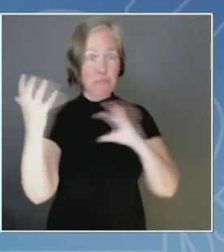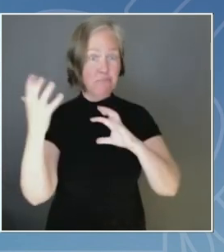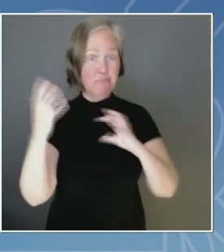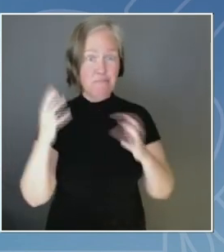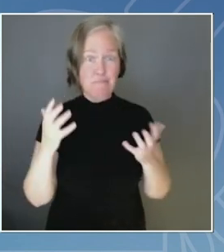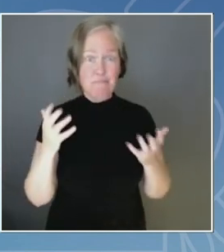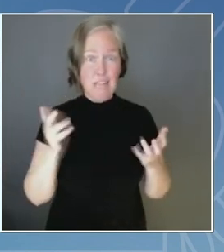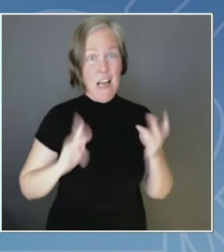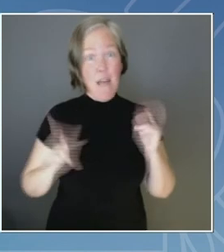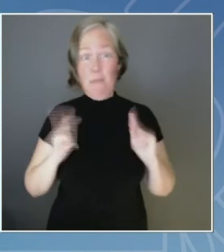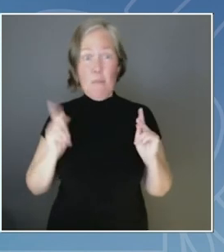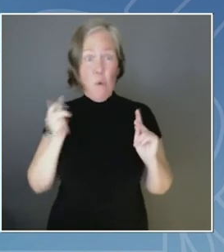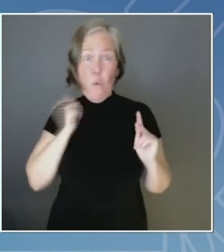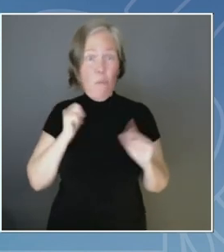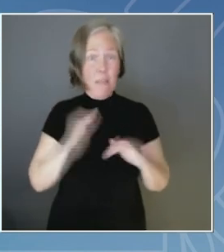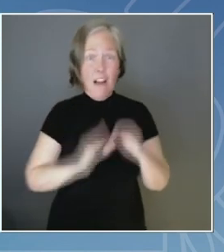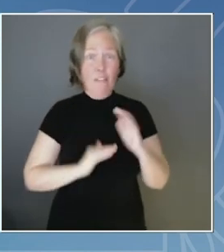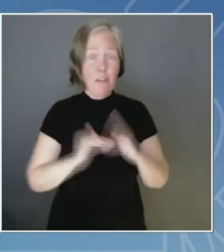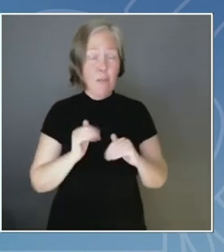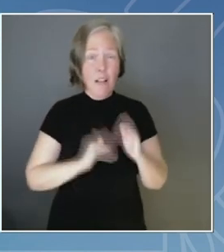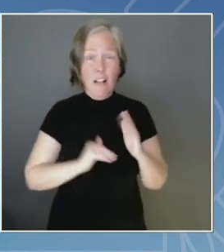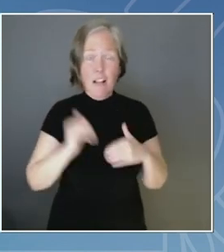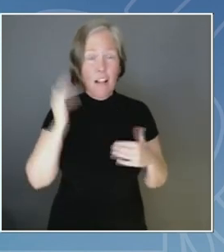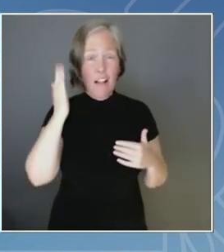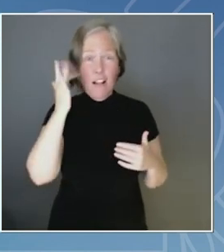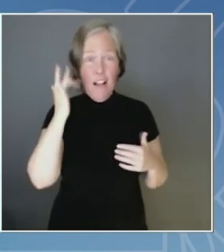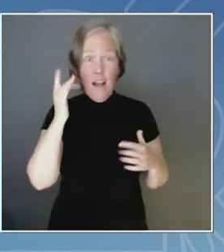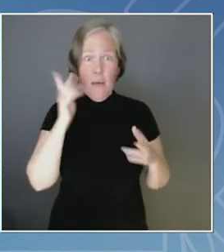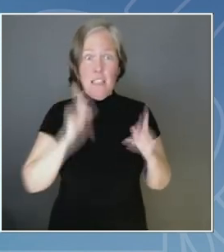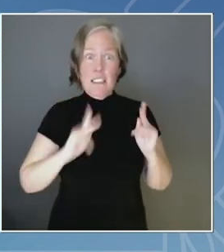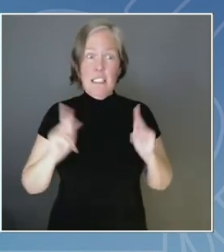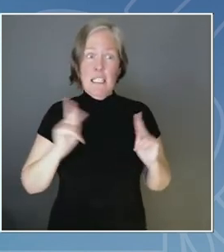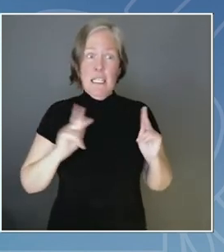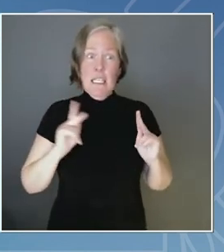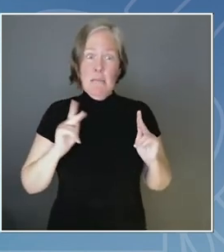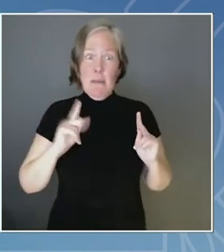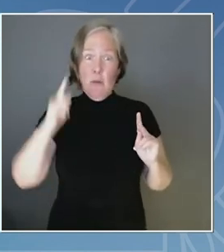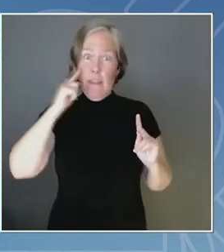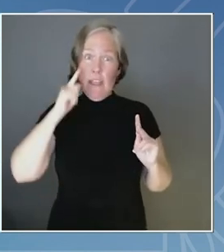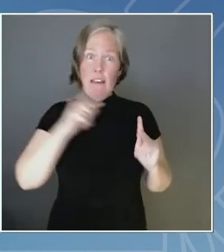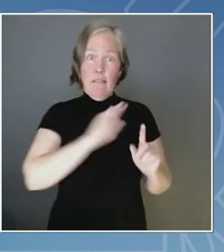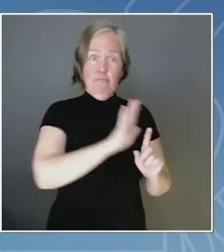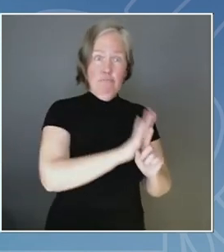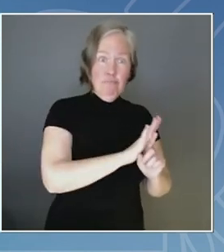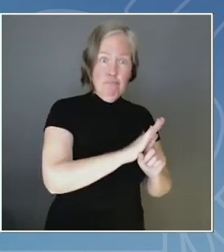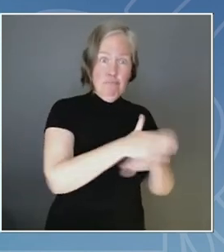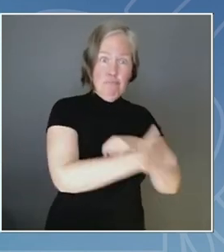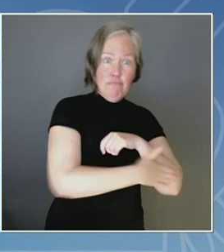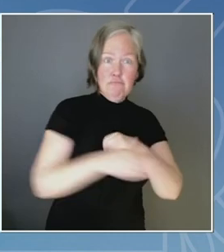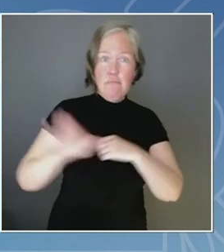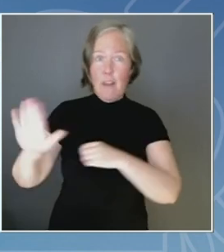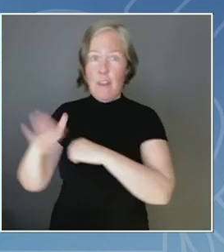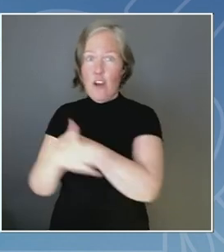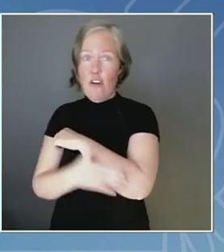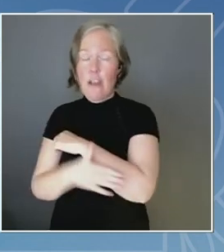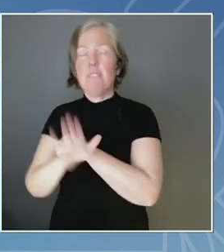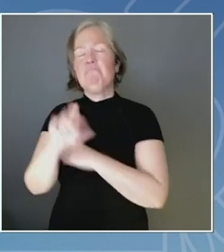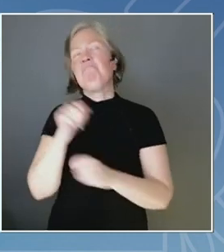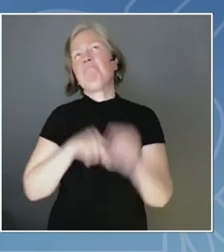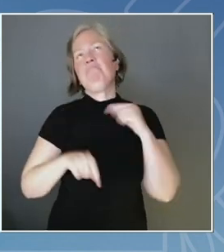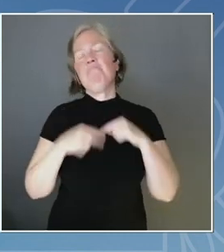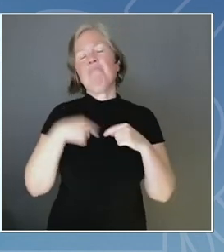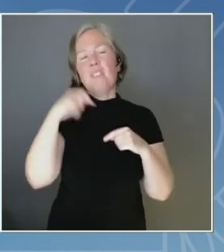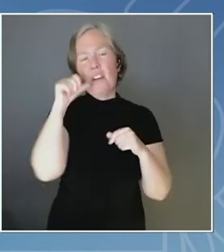very comfortable, because people always look at Southeast Asia that, you know, I remember recently